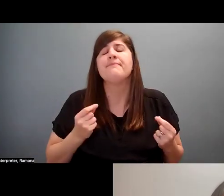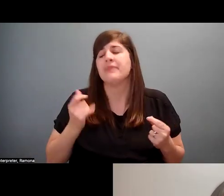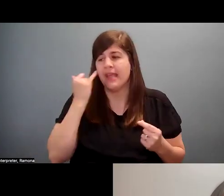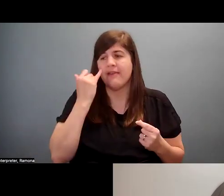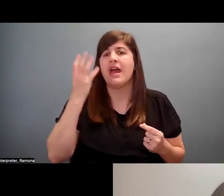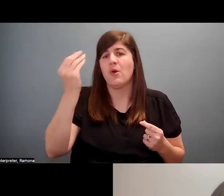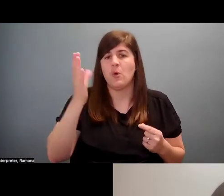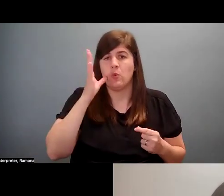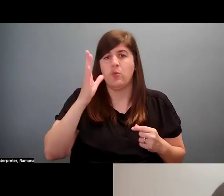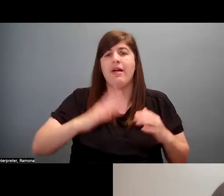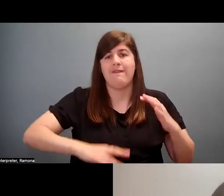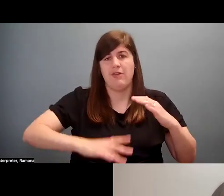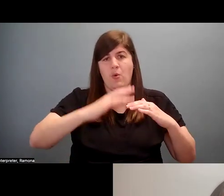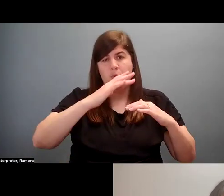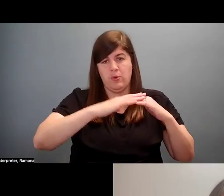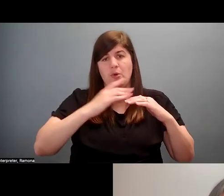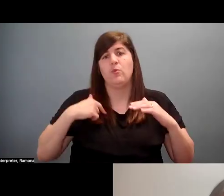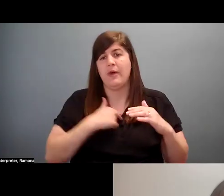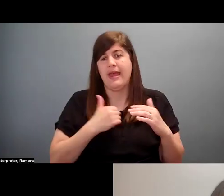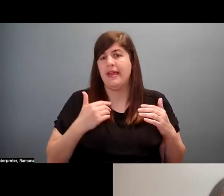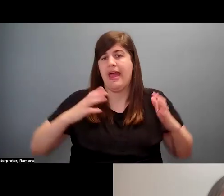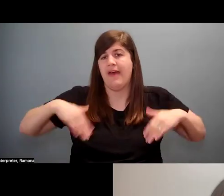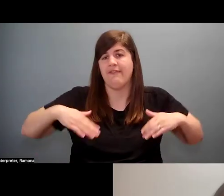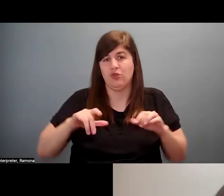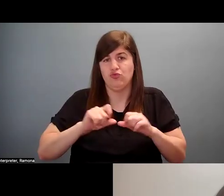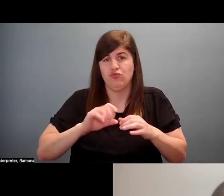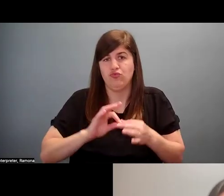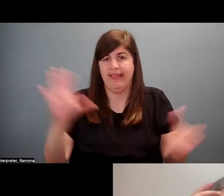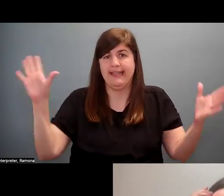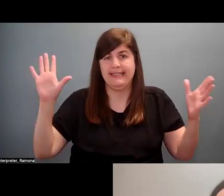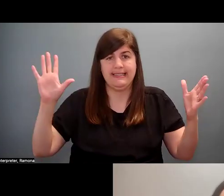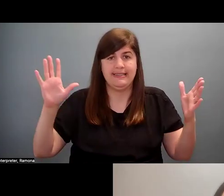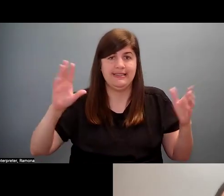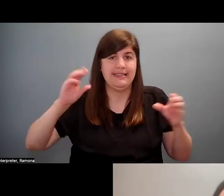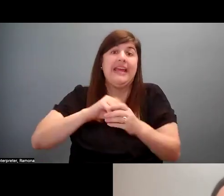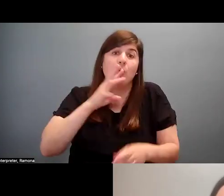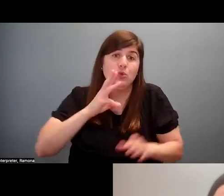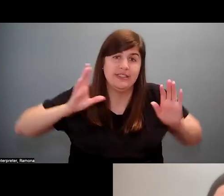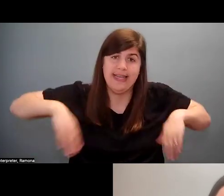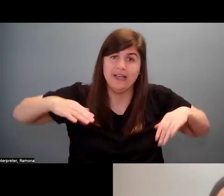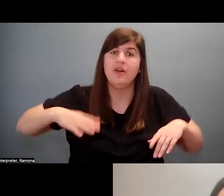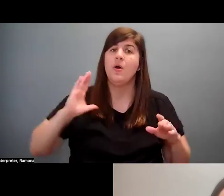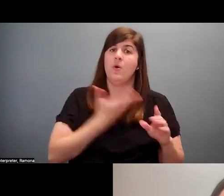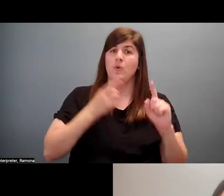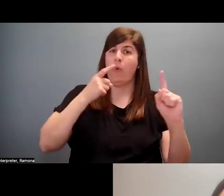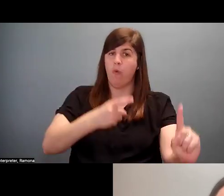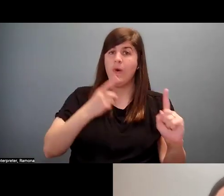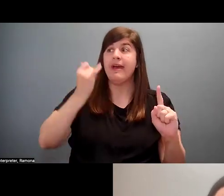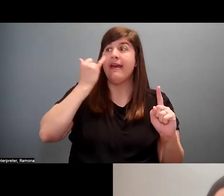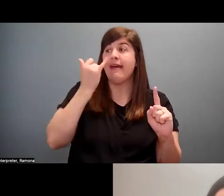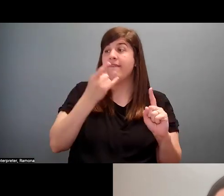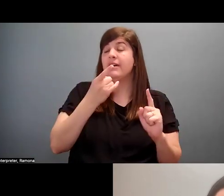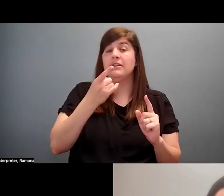they will float to the surface. We haven't really released them into the ocean yet, but our goal is that if they